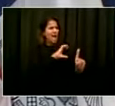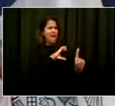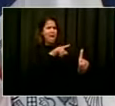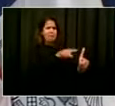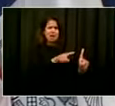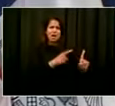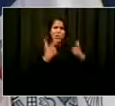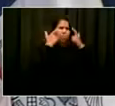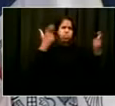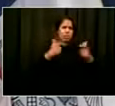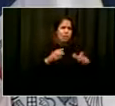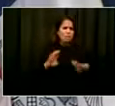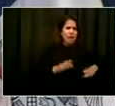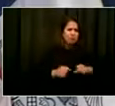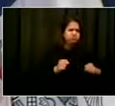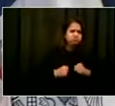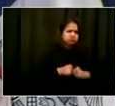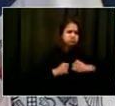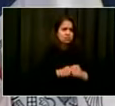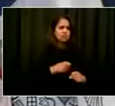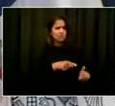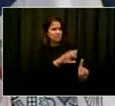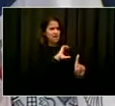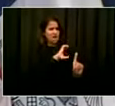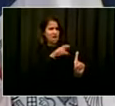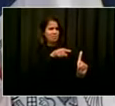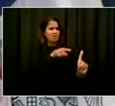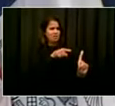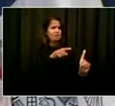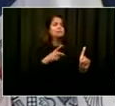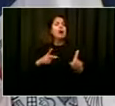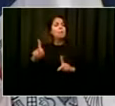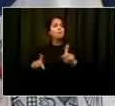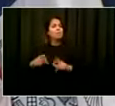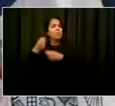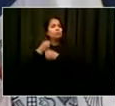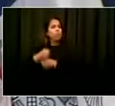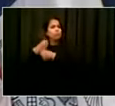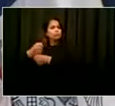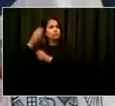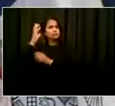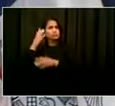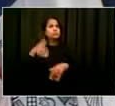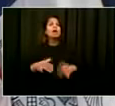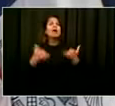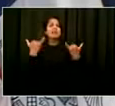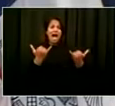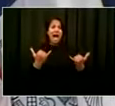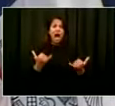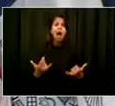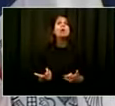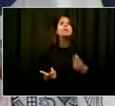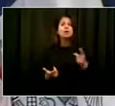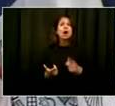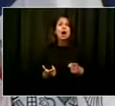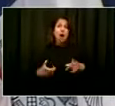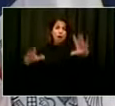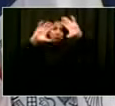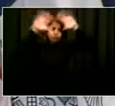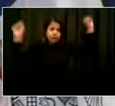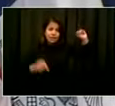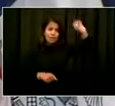loses, and in fact has hinted that there will be violence. Given that such a scenario might involve millions of New Yorkers taking to